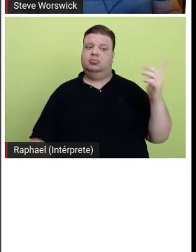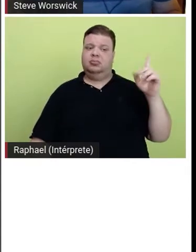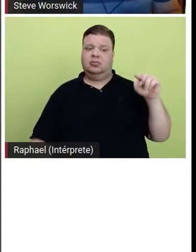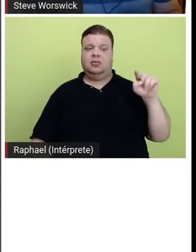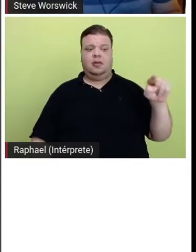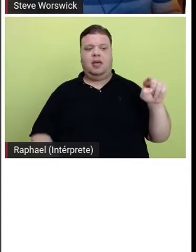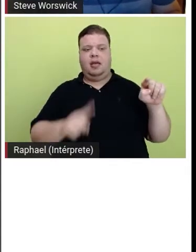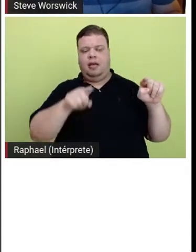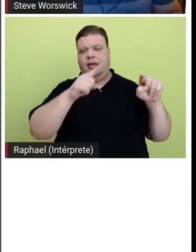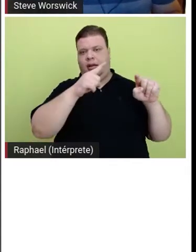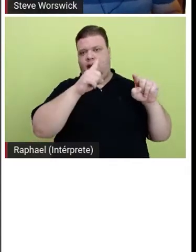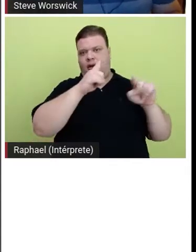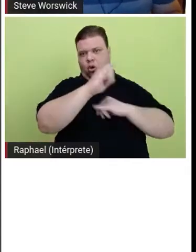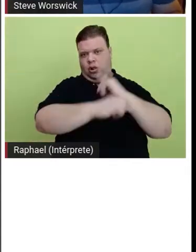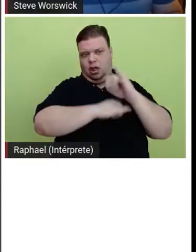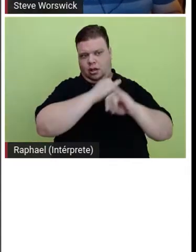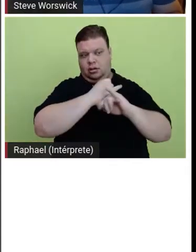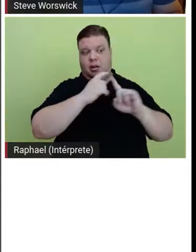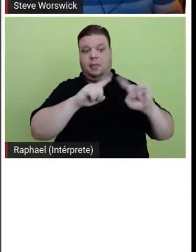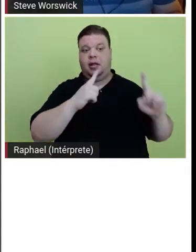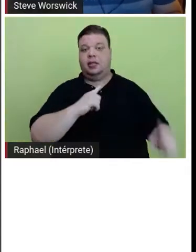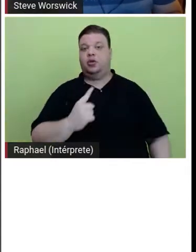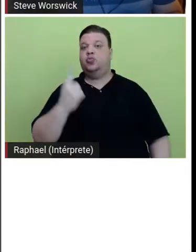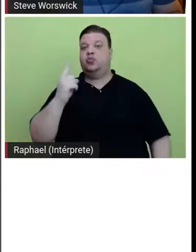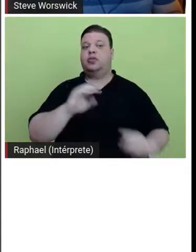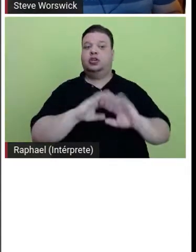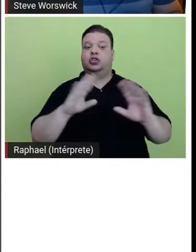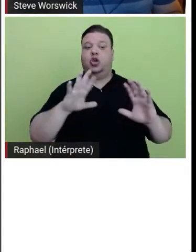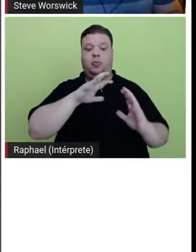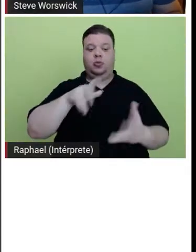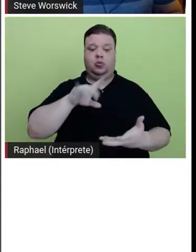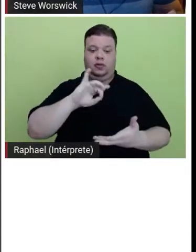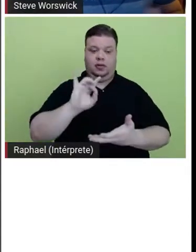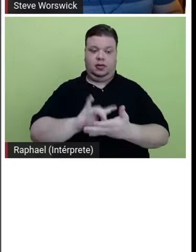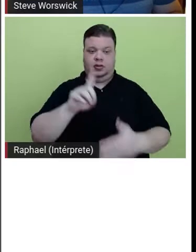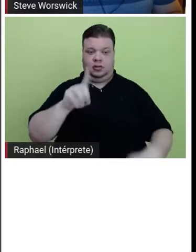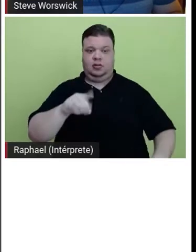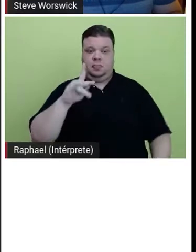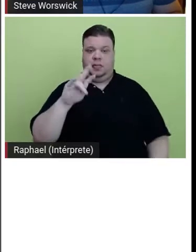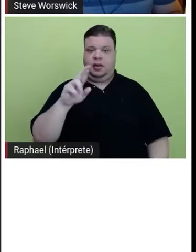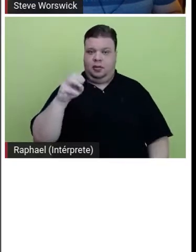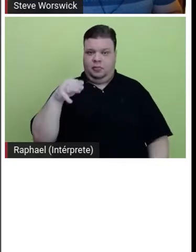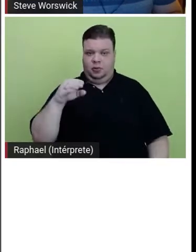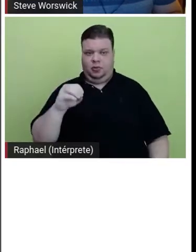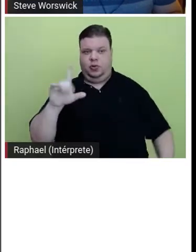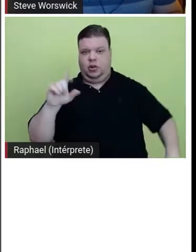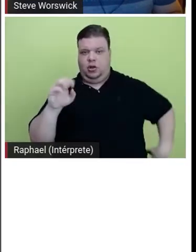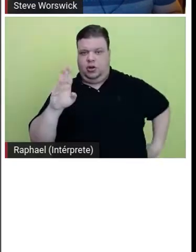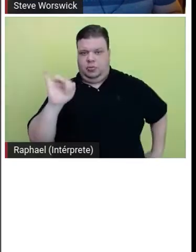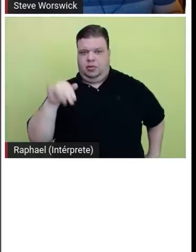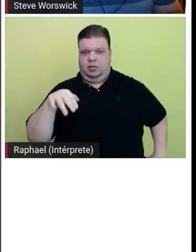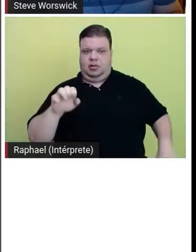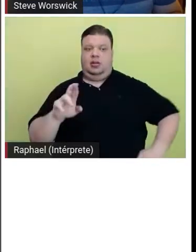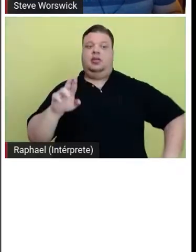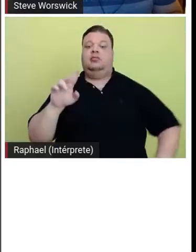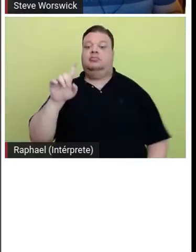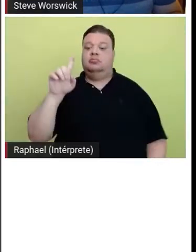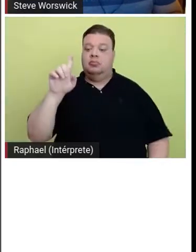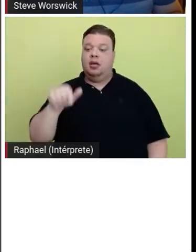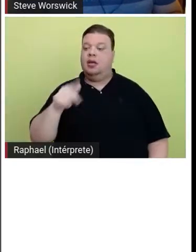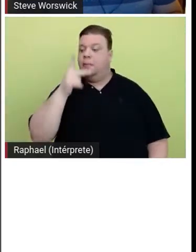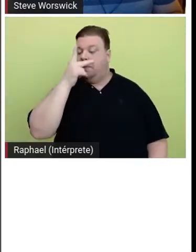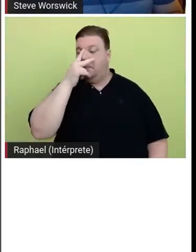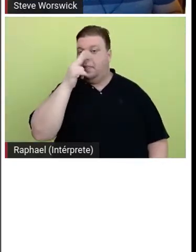get entered into here. And I was lucky enough to win it a world record 5